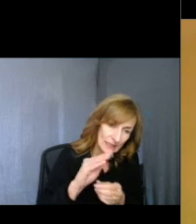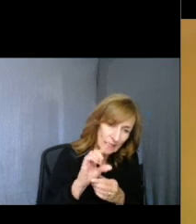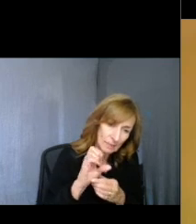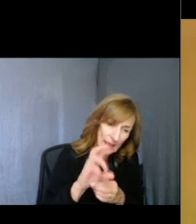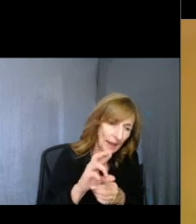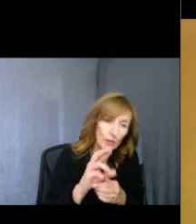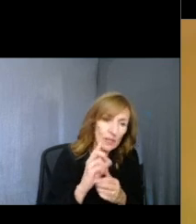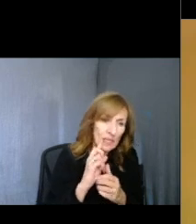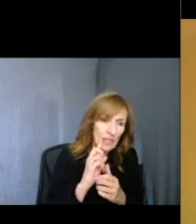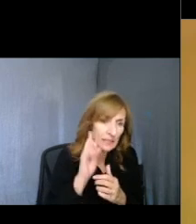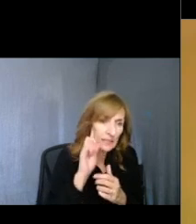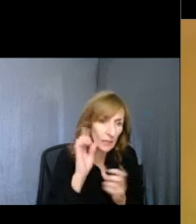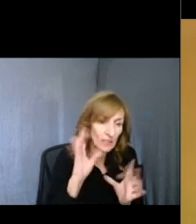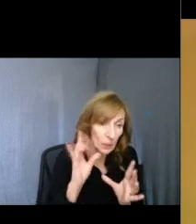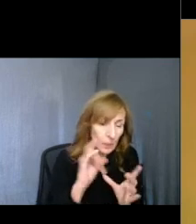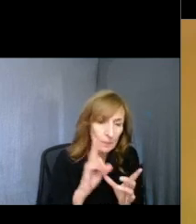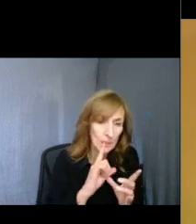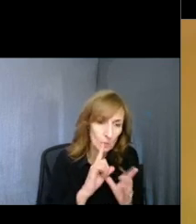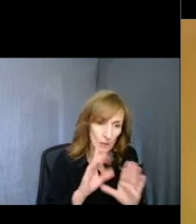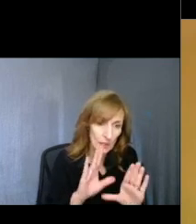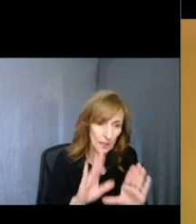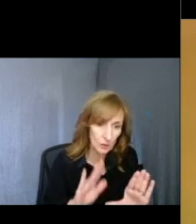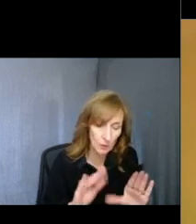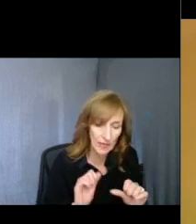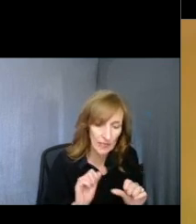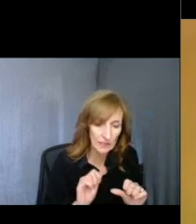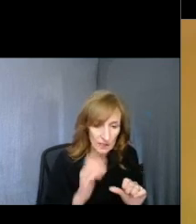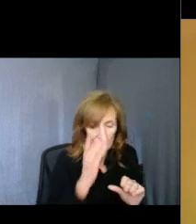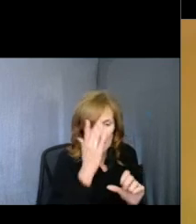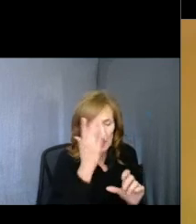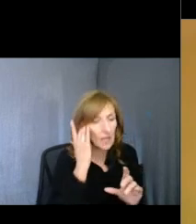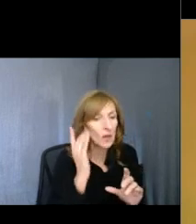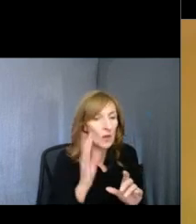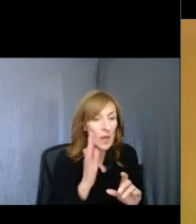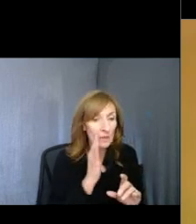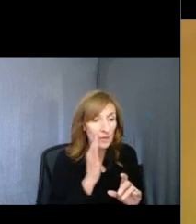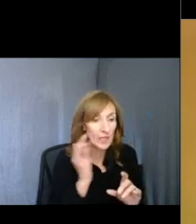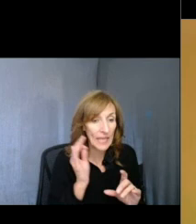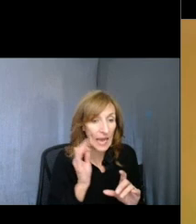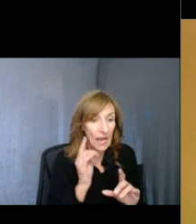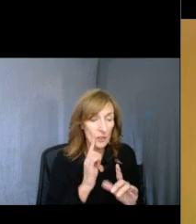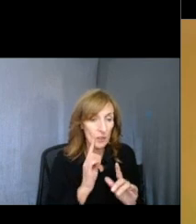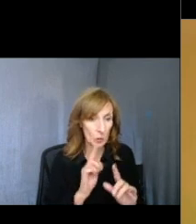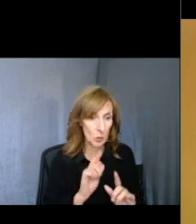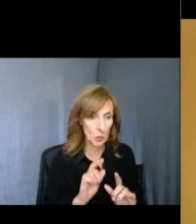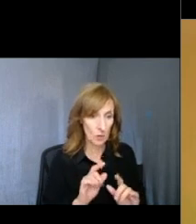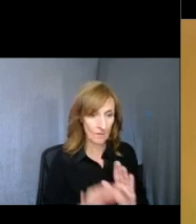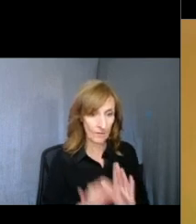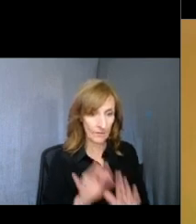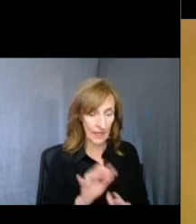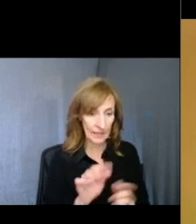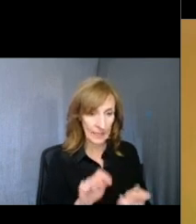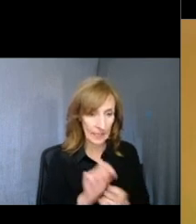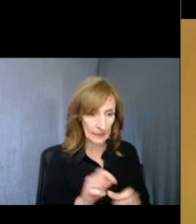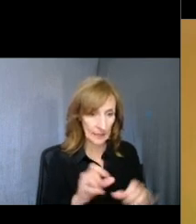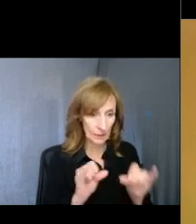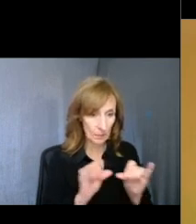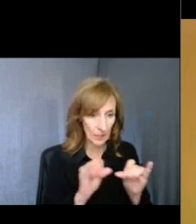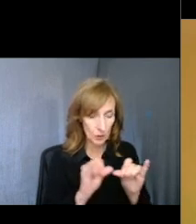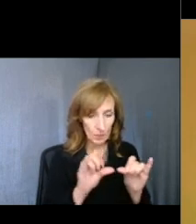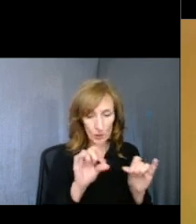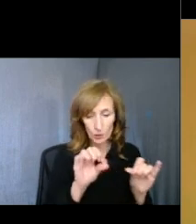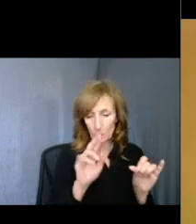in cats, and looking at a more sophisticated measurement of protein. And you'll often hear urine